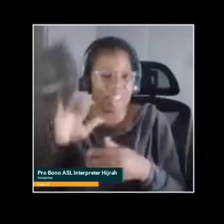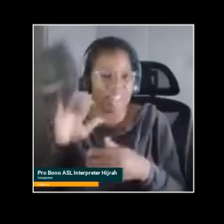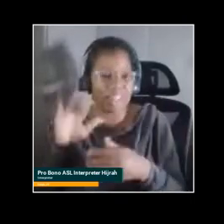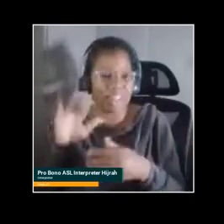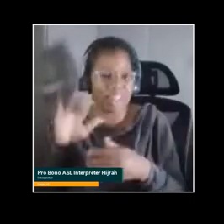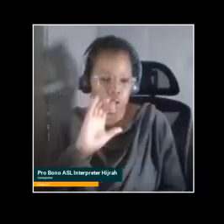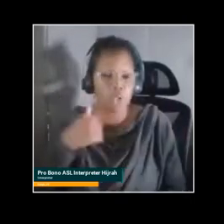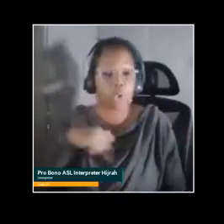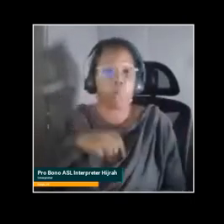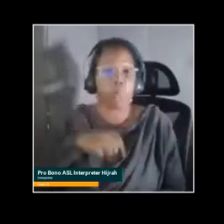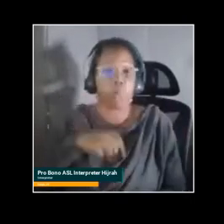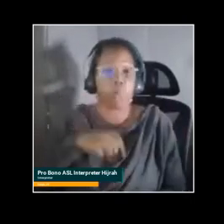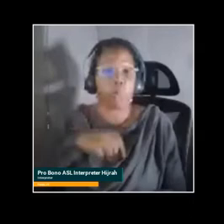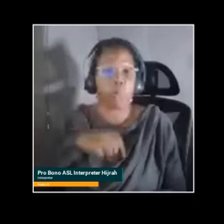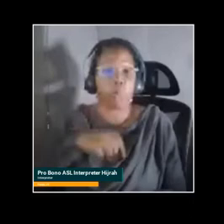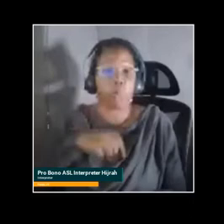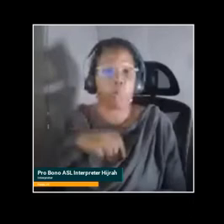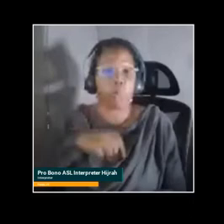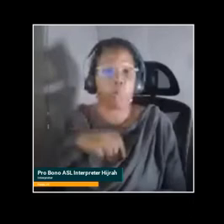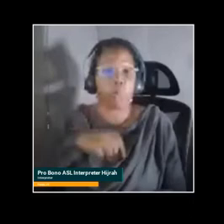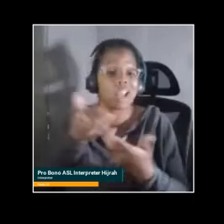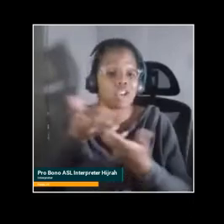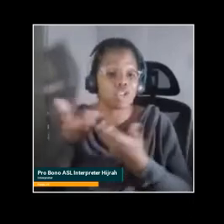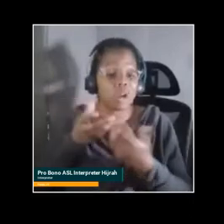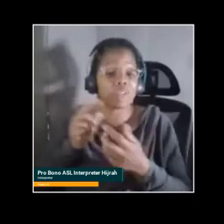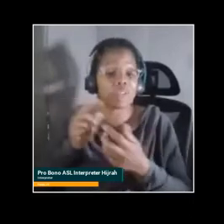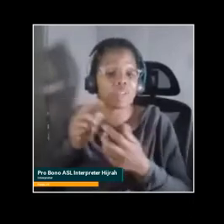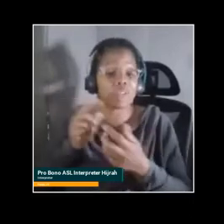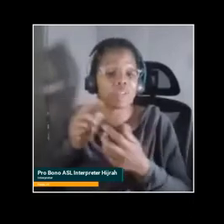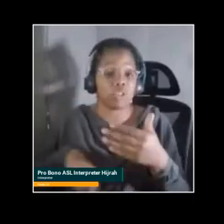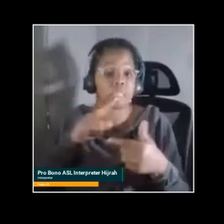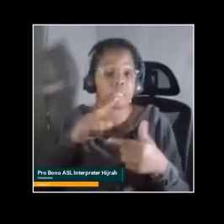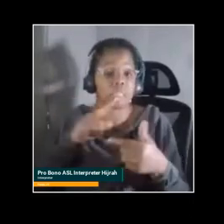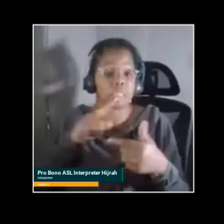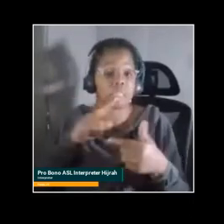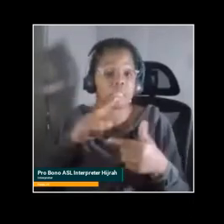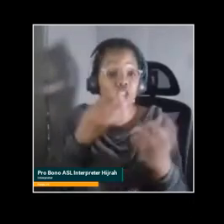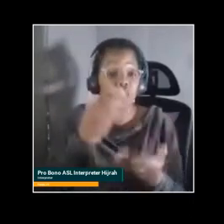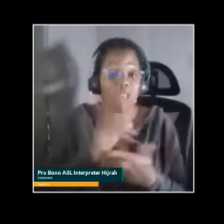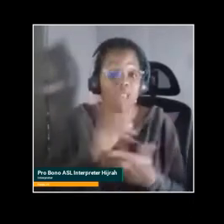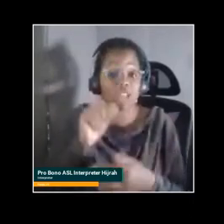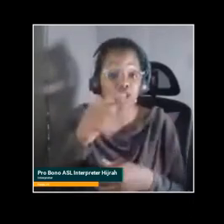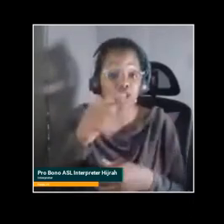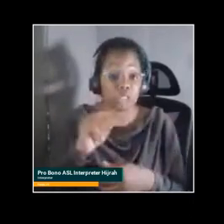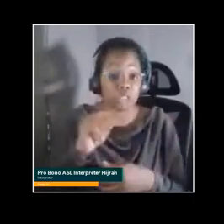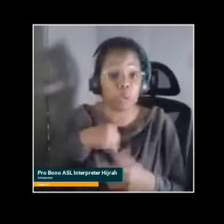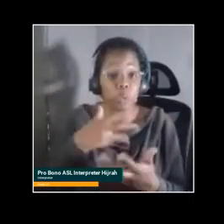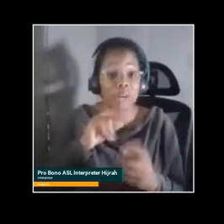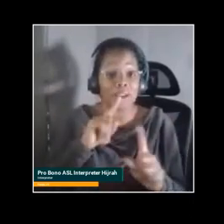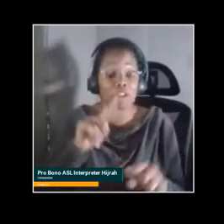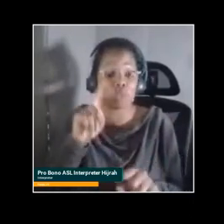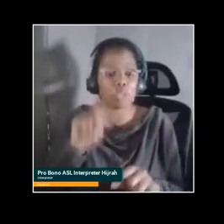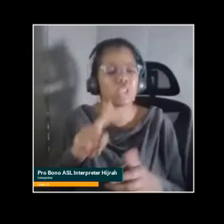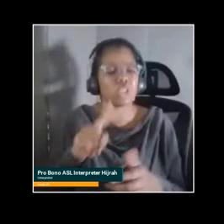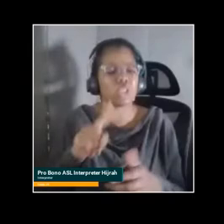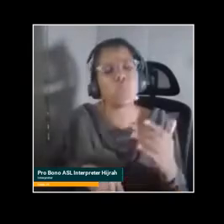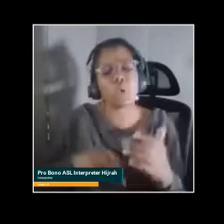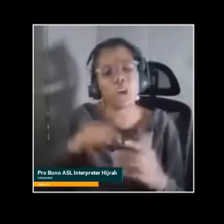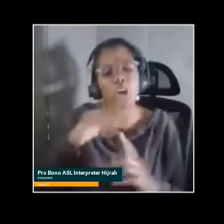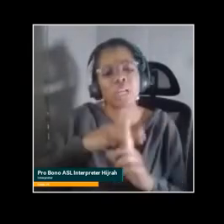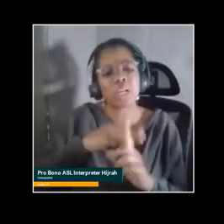three interactive results. The first one is issues fact sheets. In that, we want to answer the question about what are the climate change